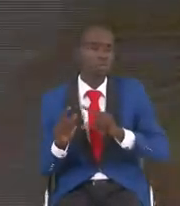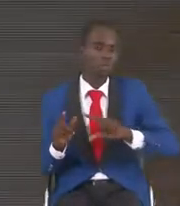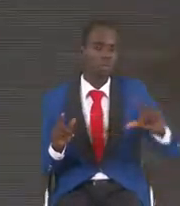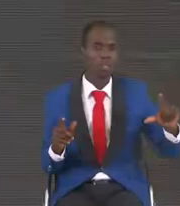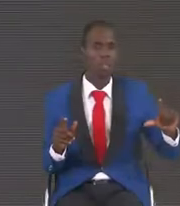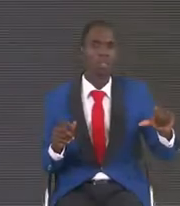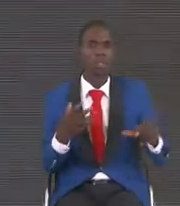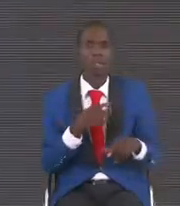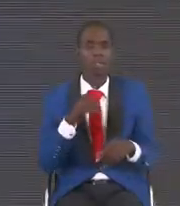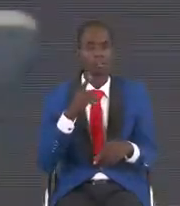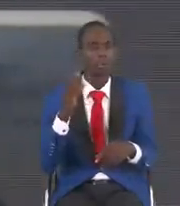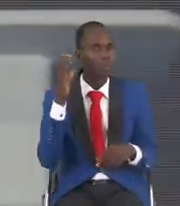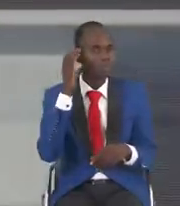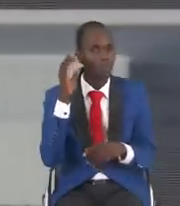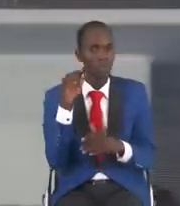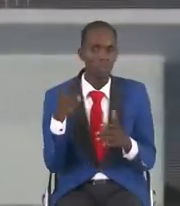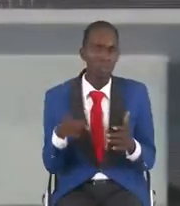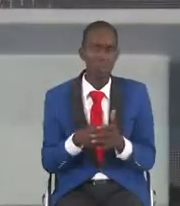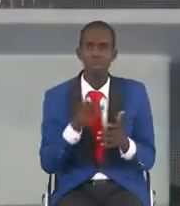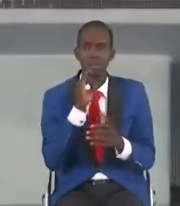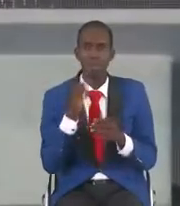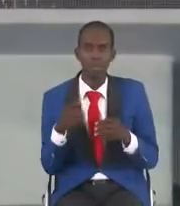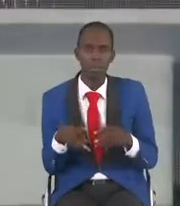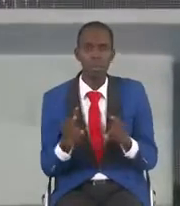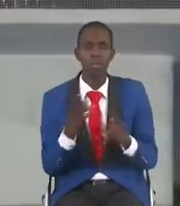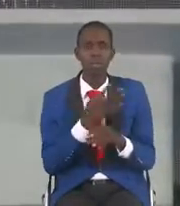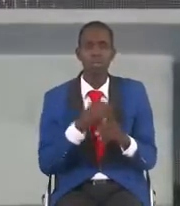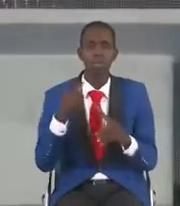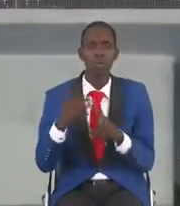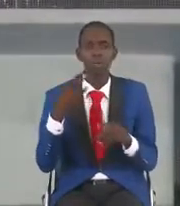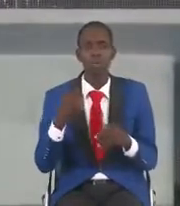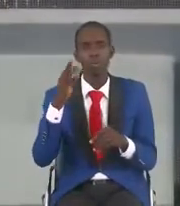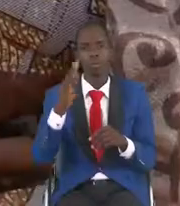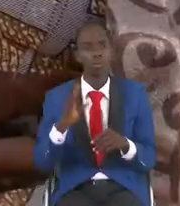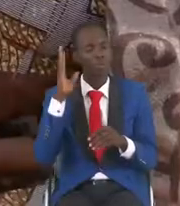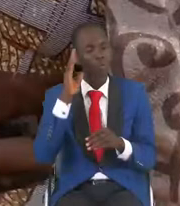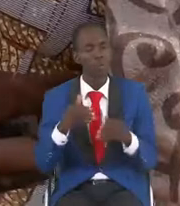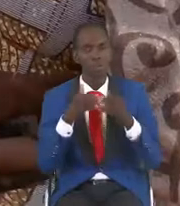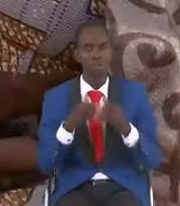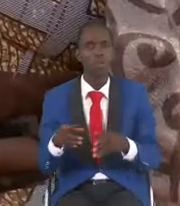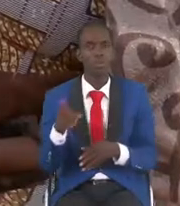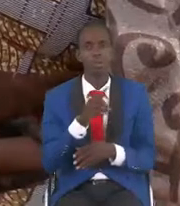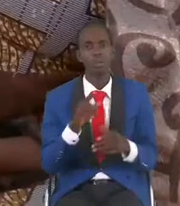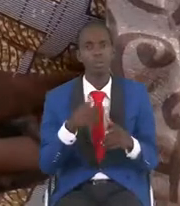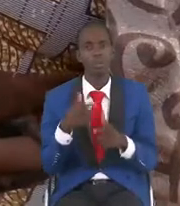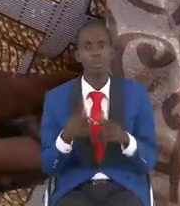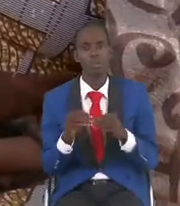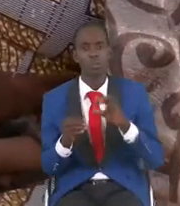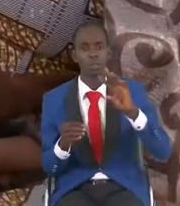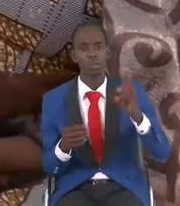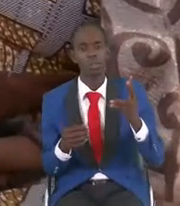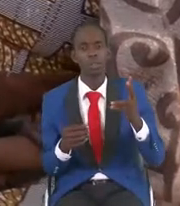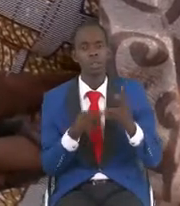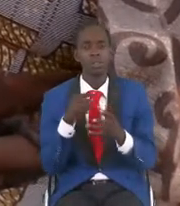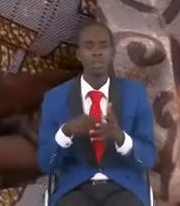you'll hear, this is the way, and the word of God will guide you. And then number six, this is the